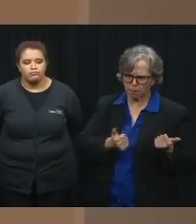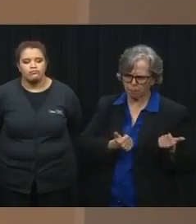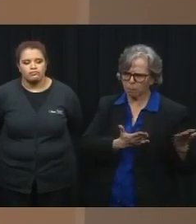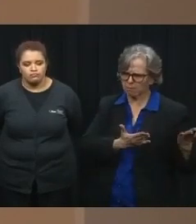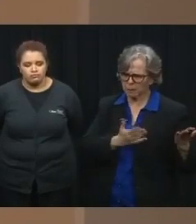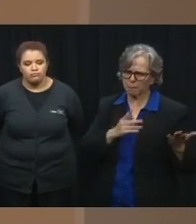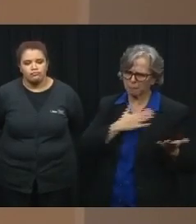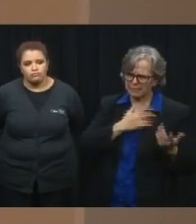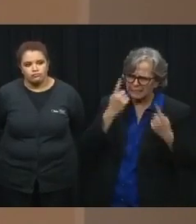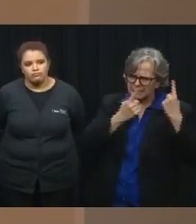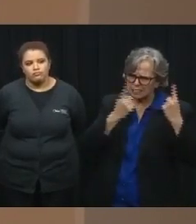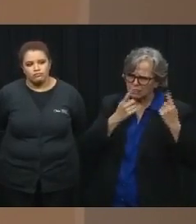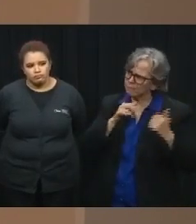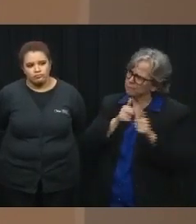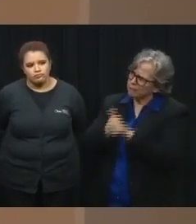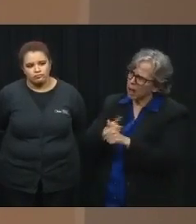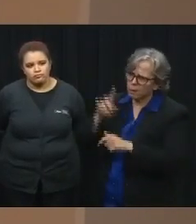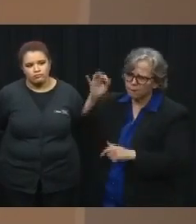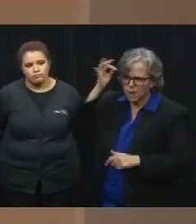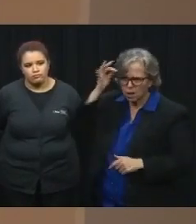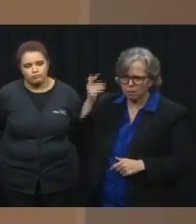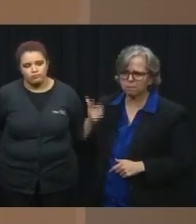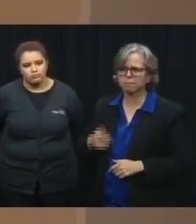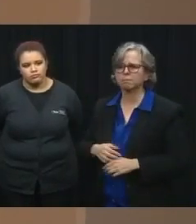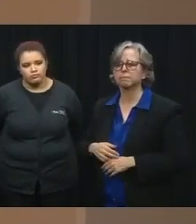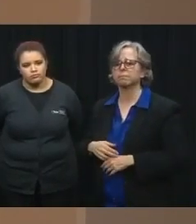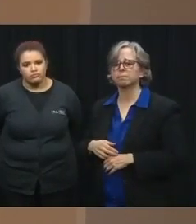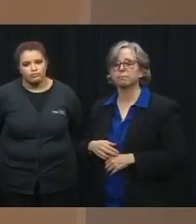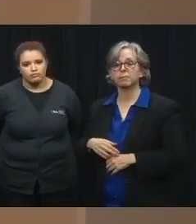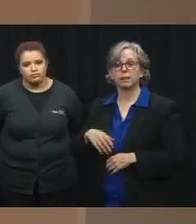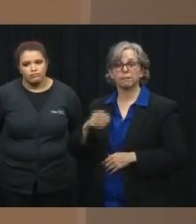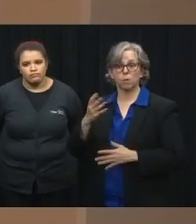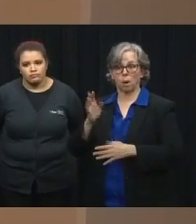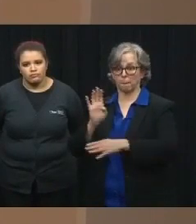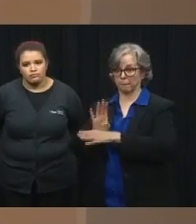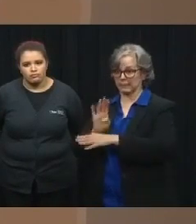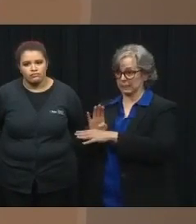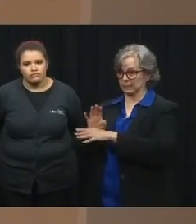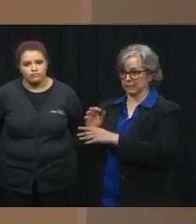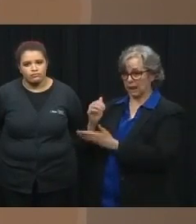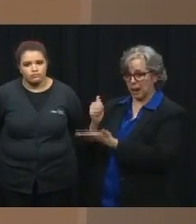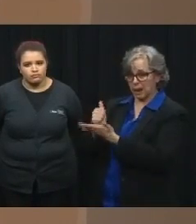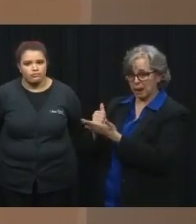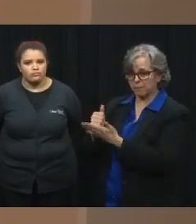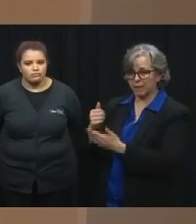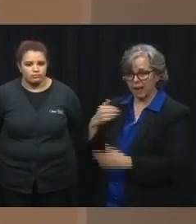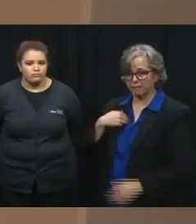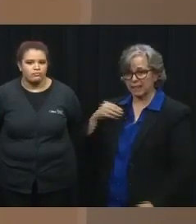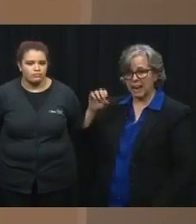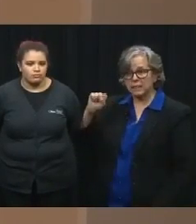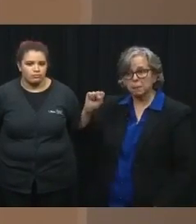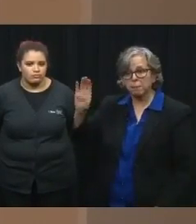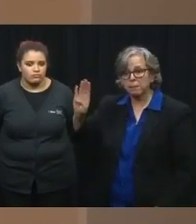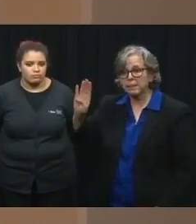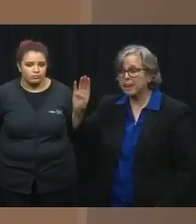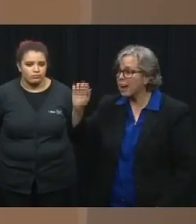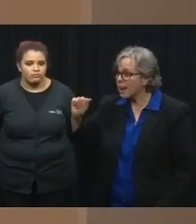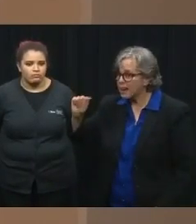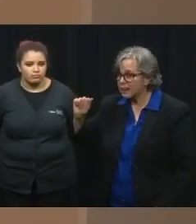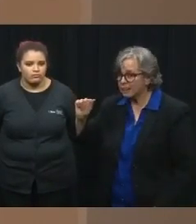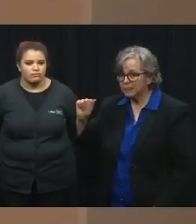business assistance, we have the SBA disaster loan assistance, which is on the business help page of